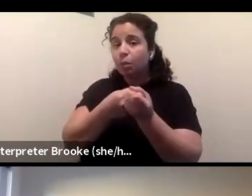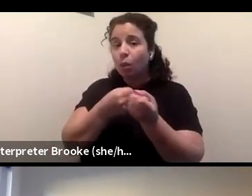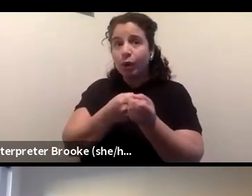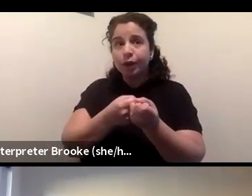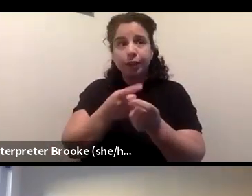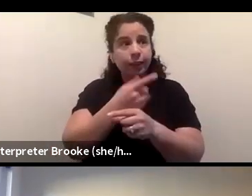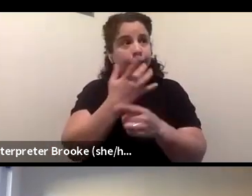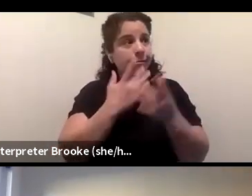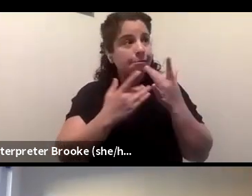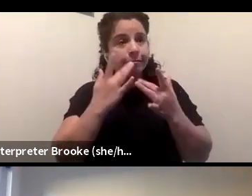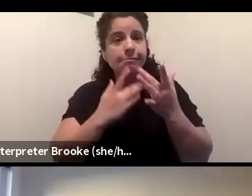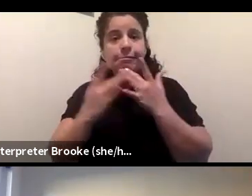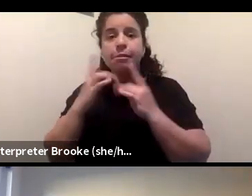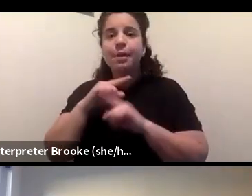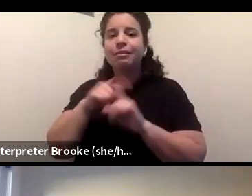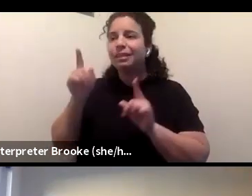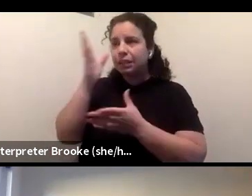so